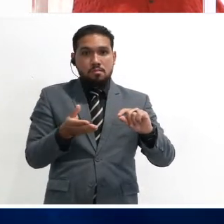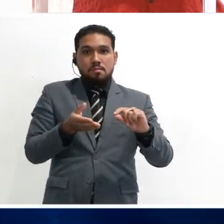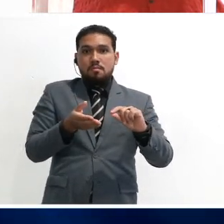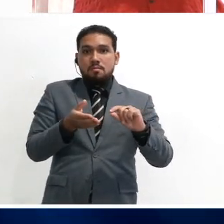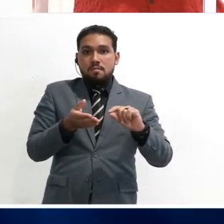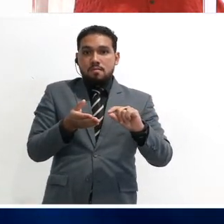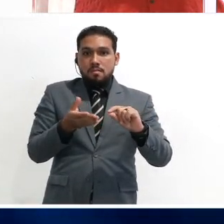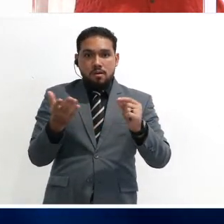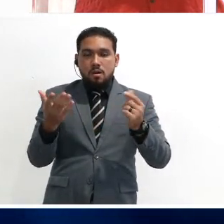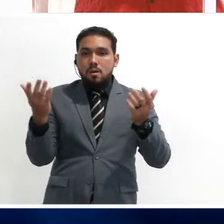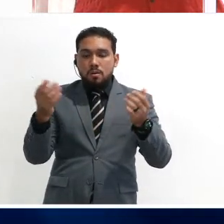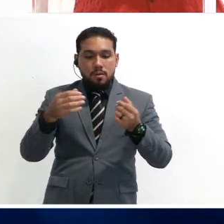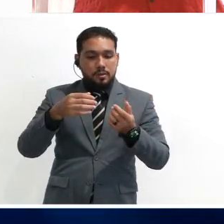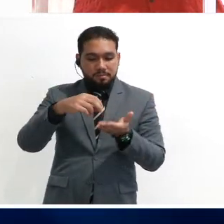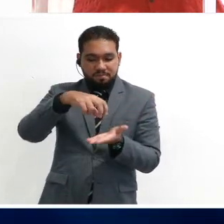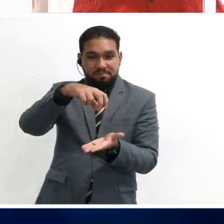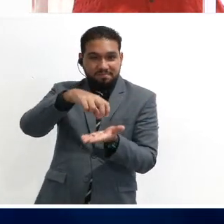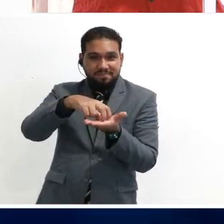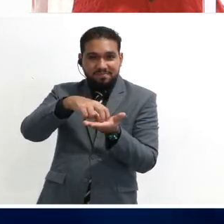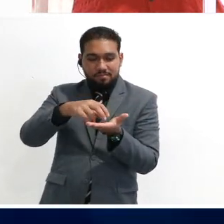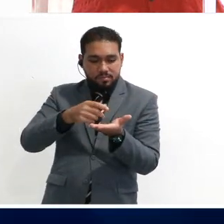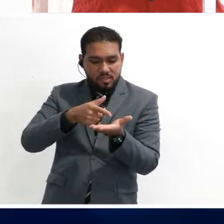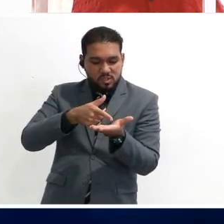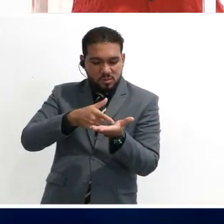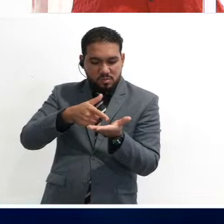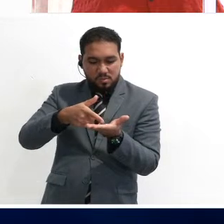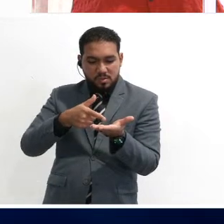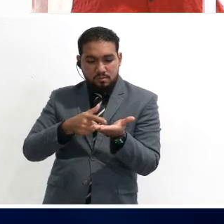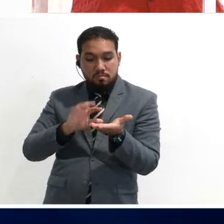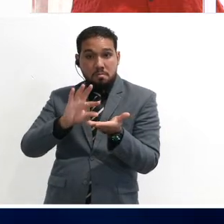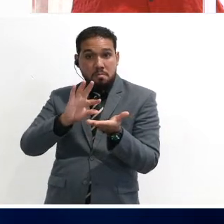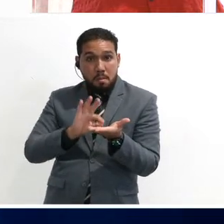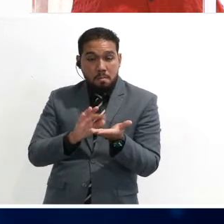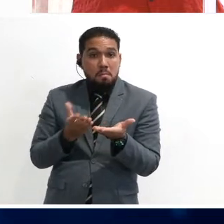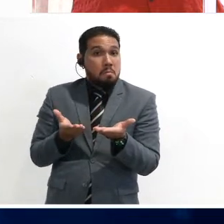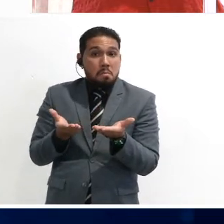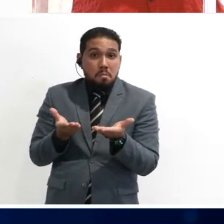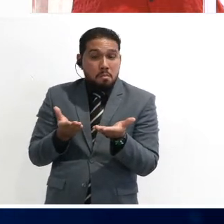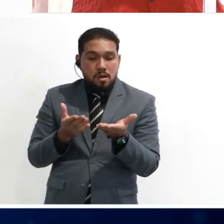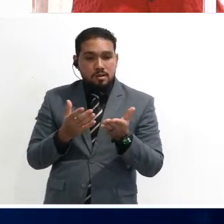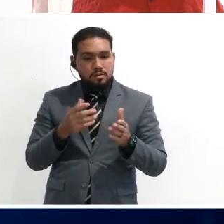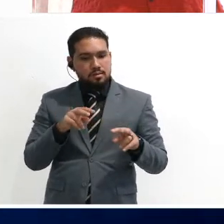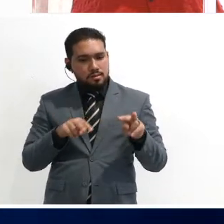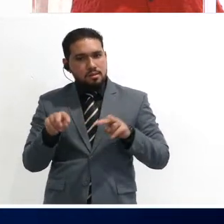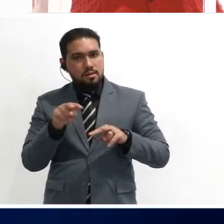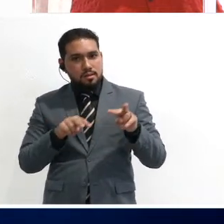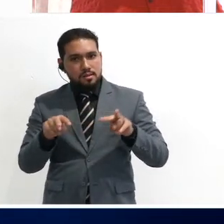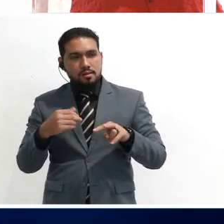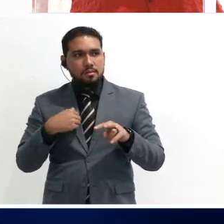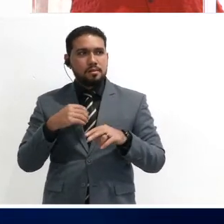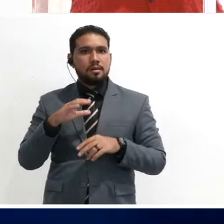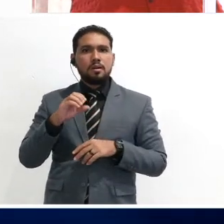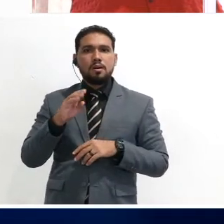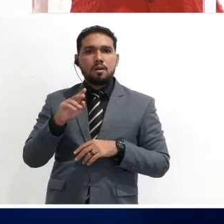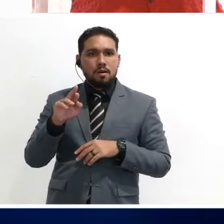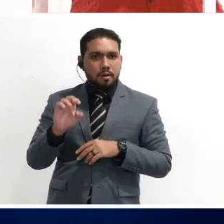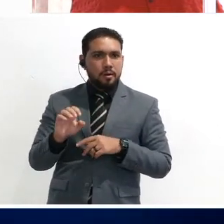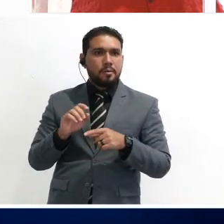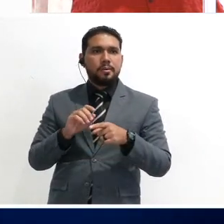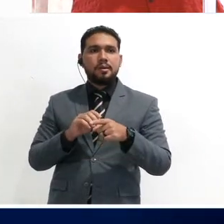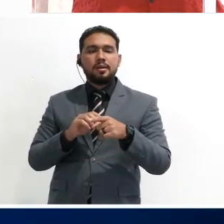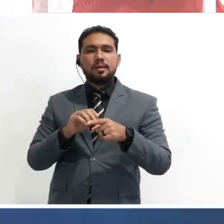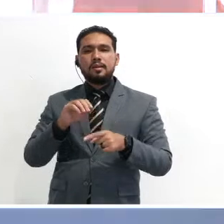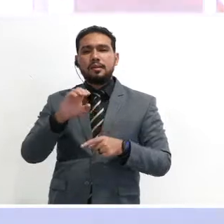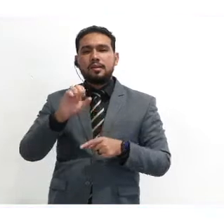pillar bump, and then RDL, and then hybrid bonding, with TSV being